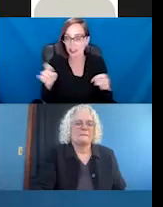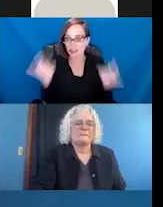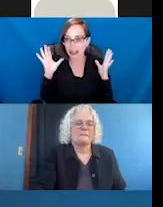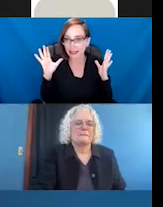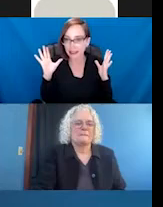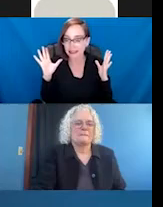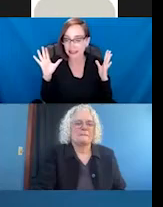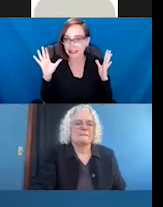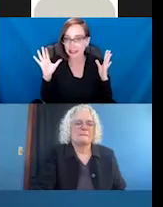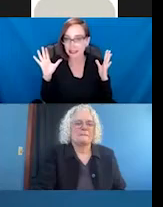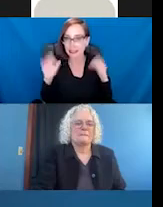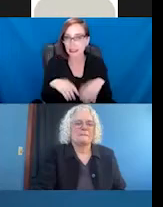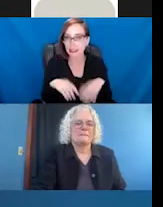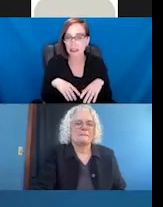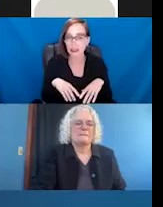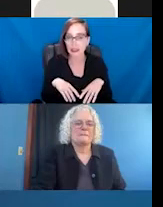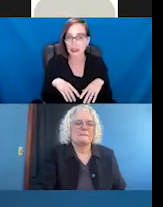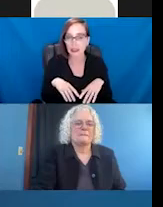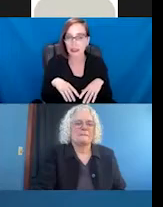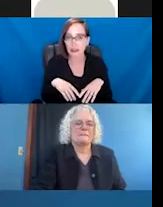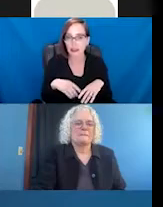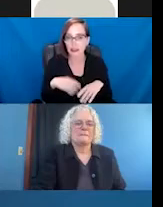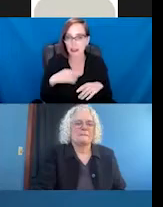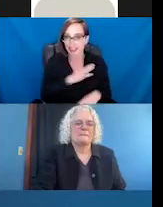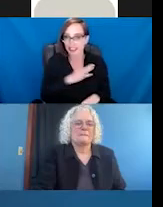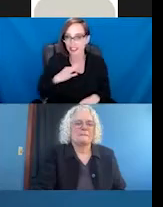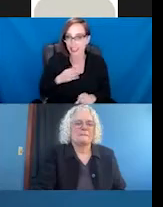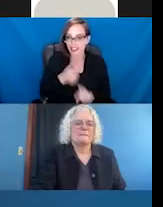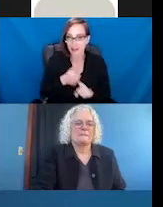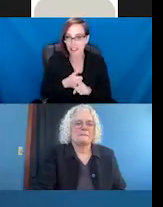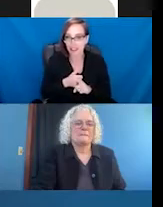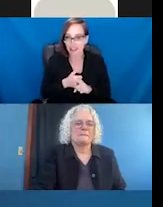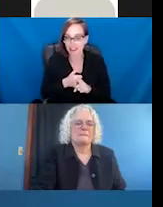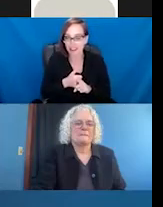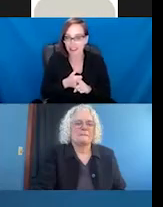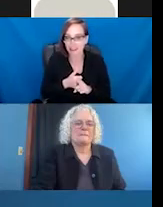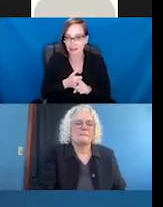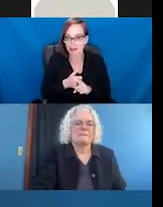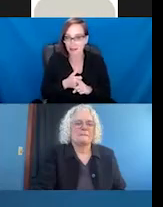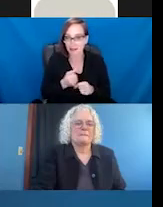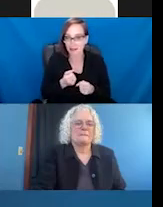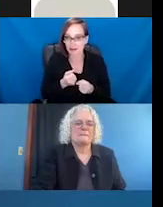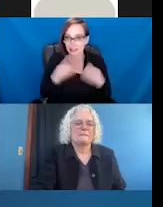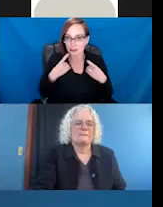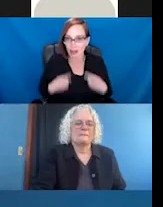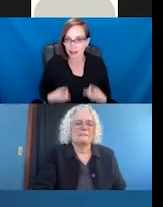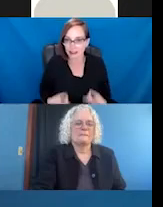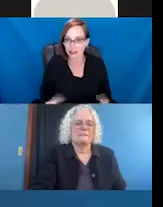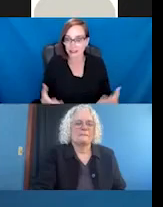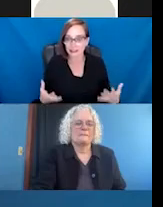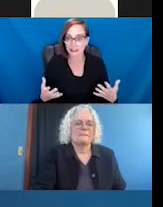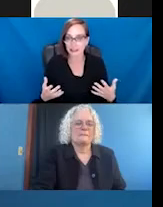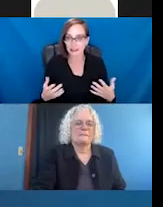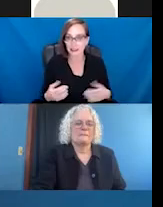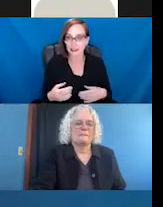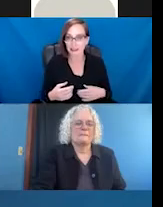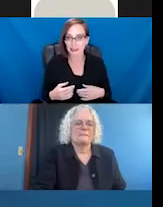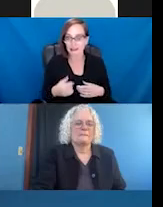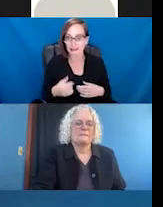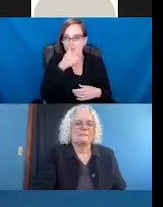also experiencing a lot of mental health concerns and issues themselves as they're trying to go through this pandemic.